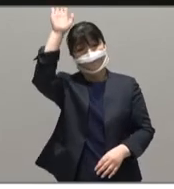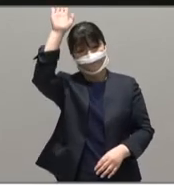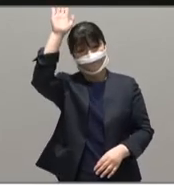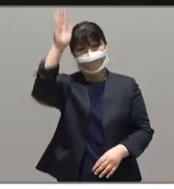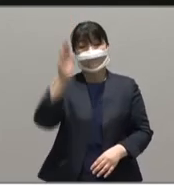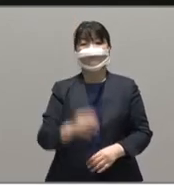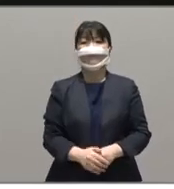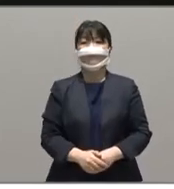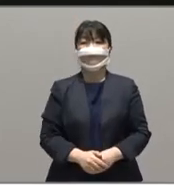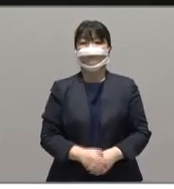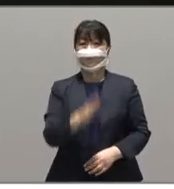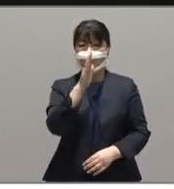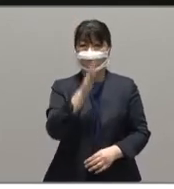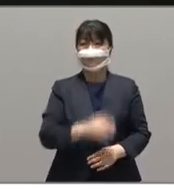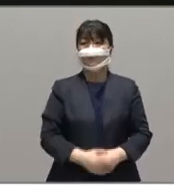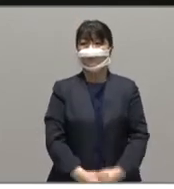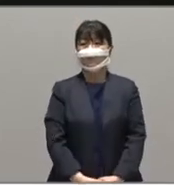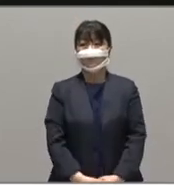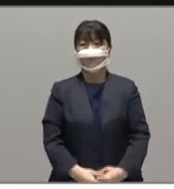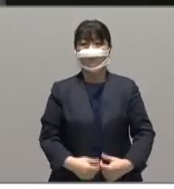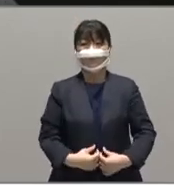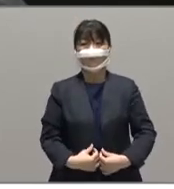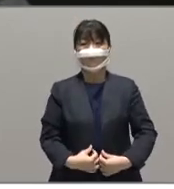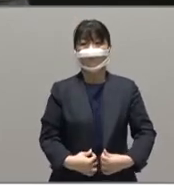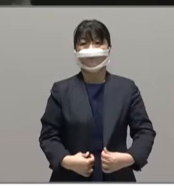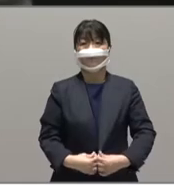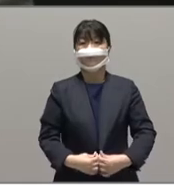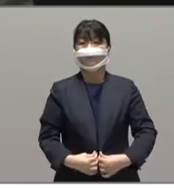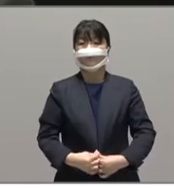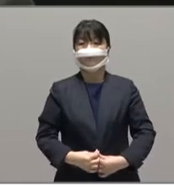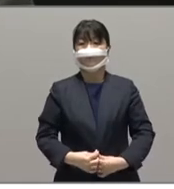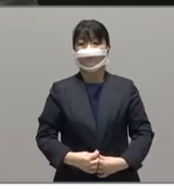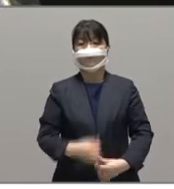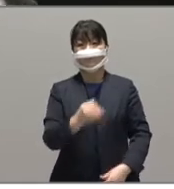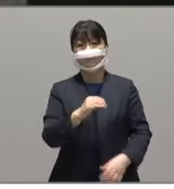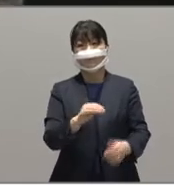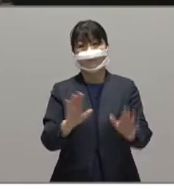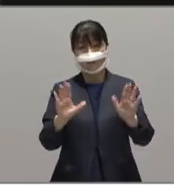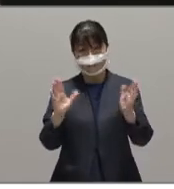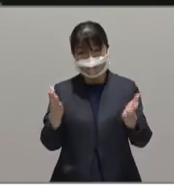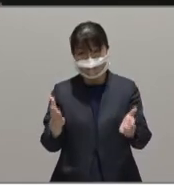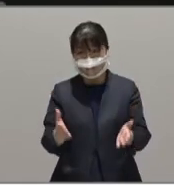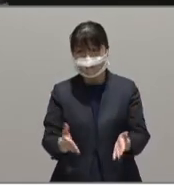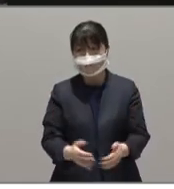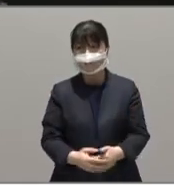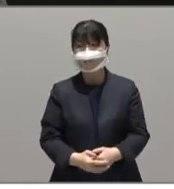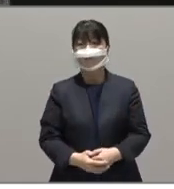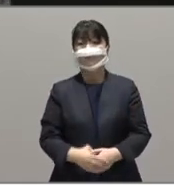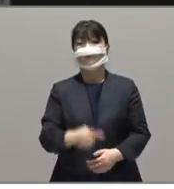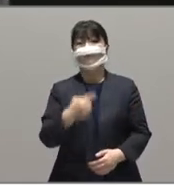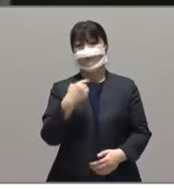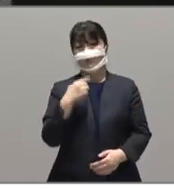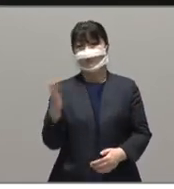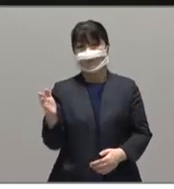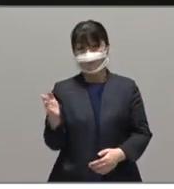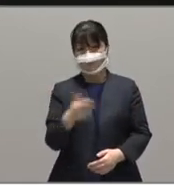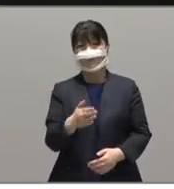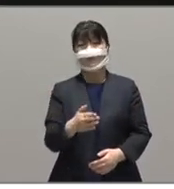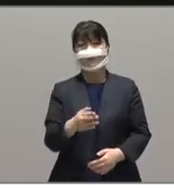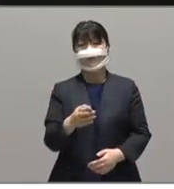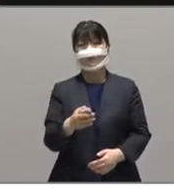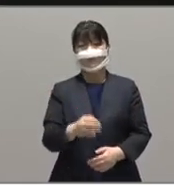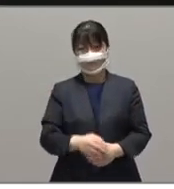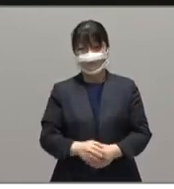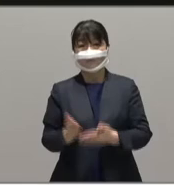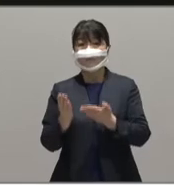the participants and the audience can ask questions. Please raise your hand if you wish to ask